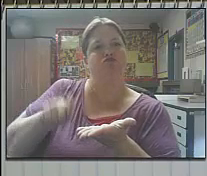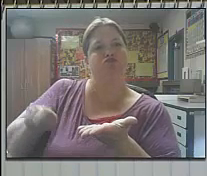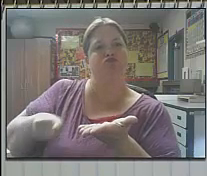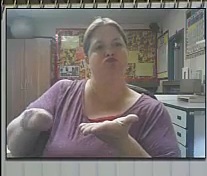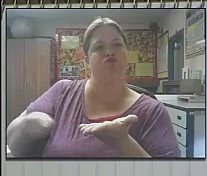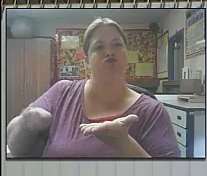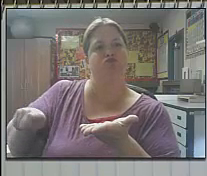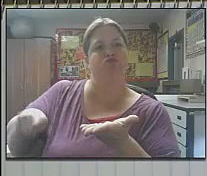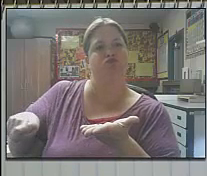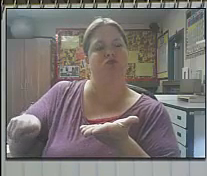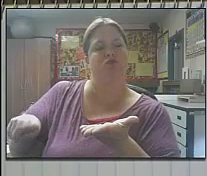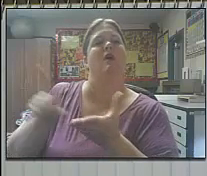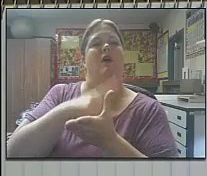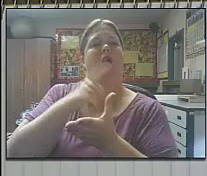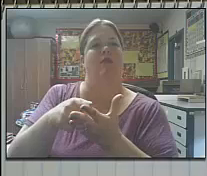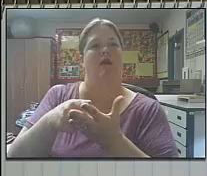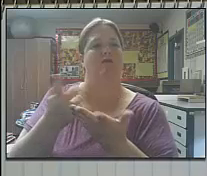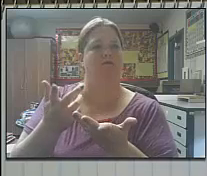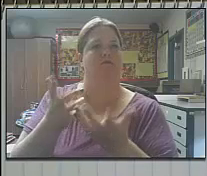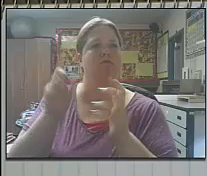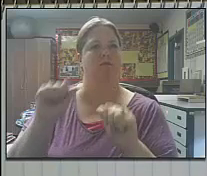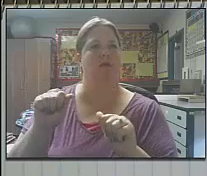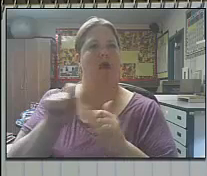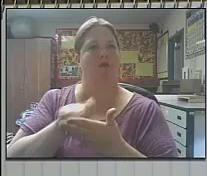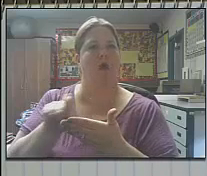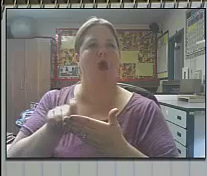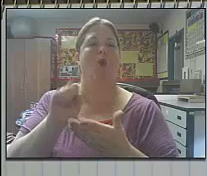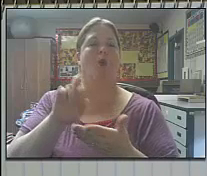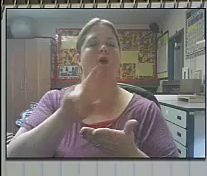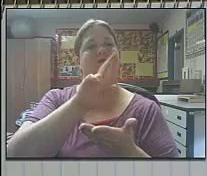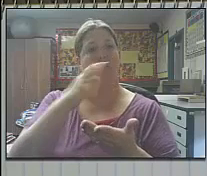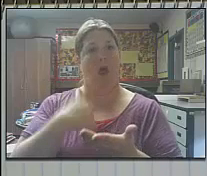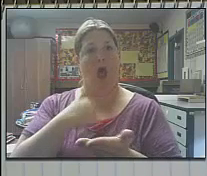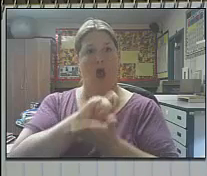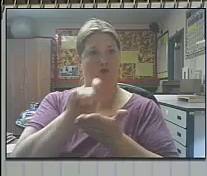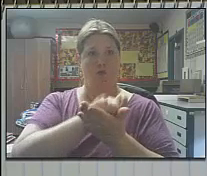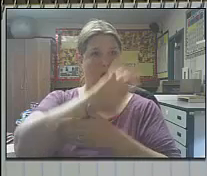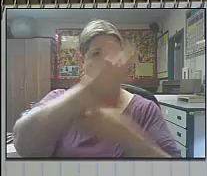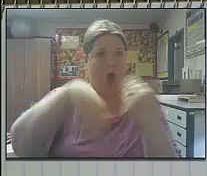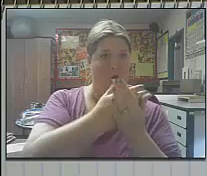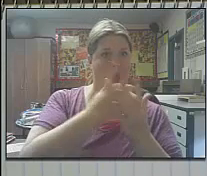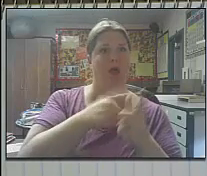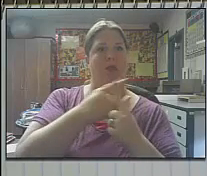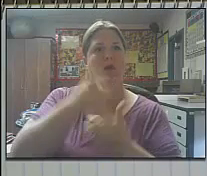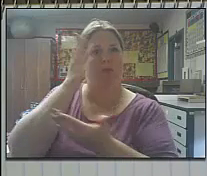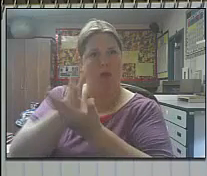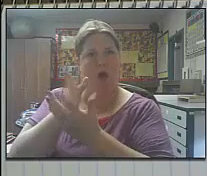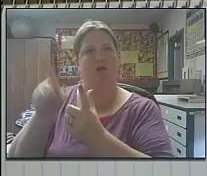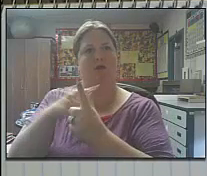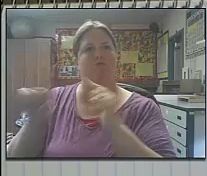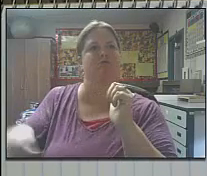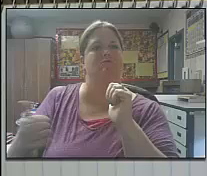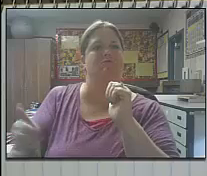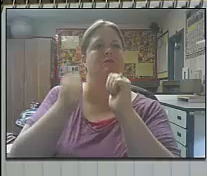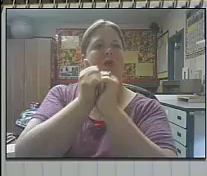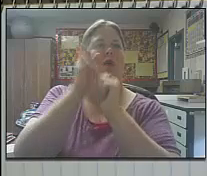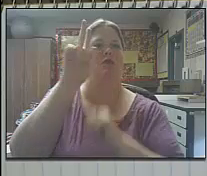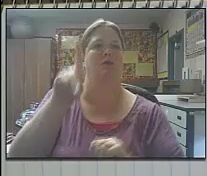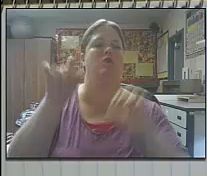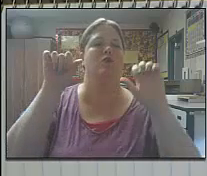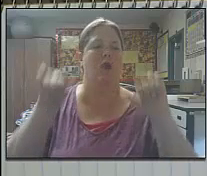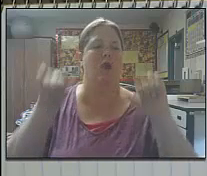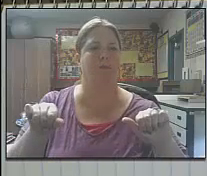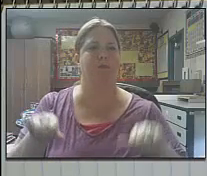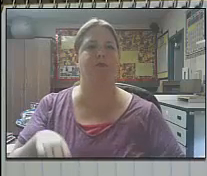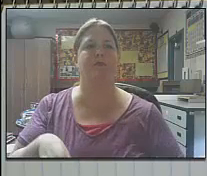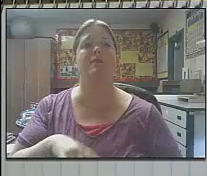can wait till I get done and then you can pause. Okay, then you're going to have a big decimal point. That's the end of the